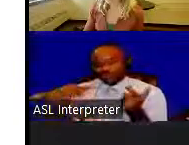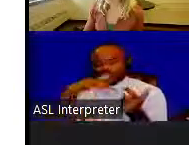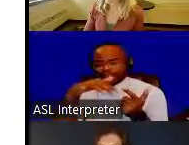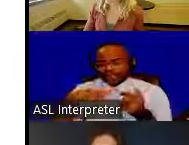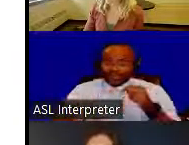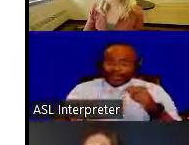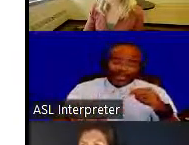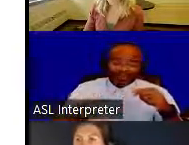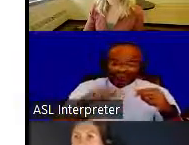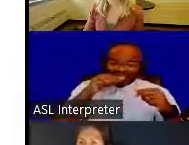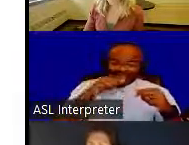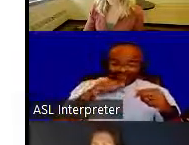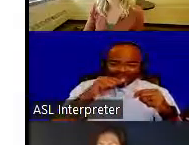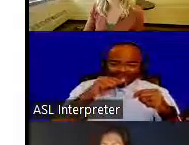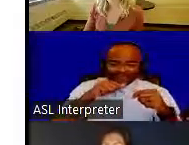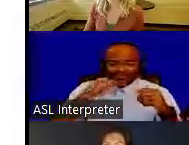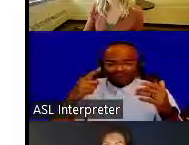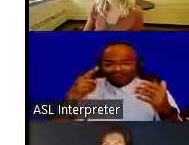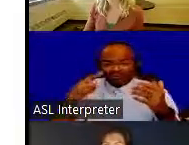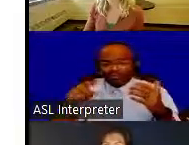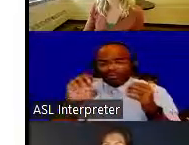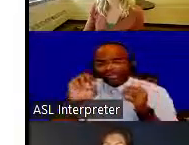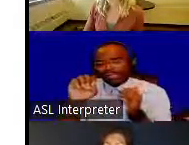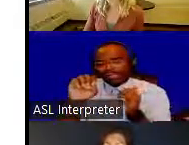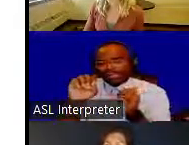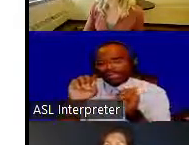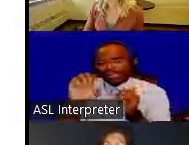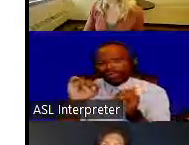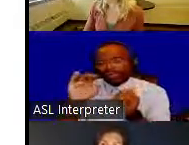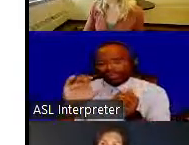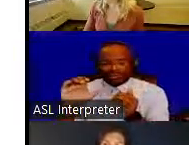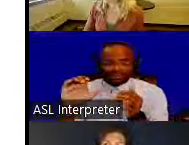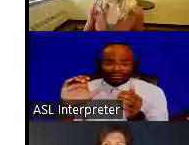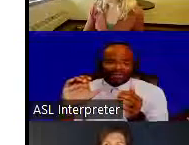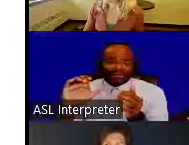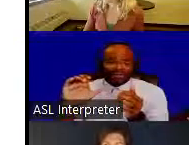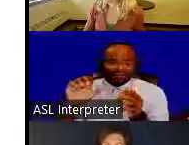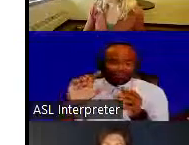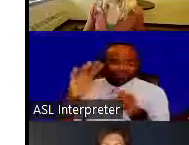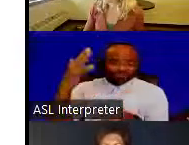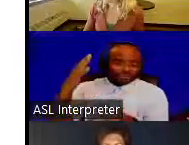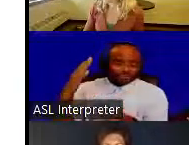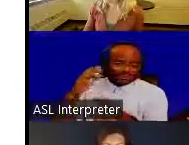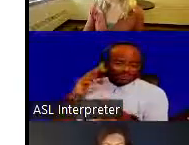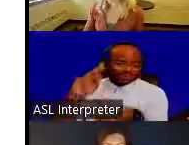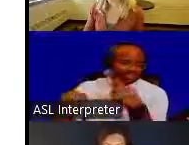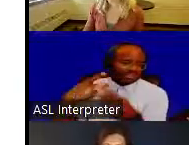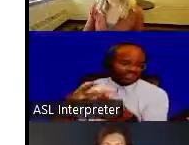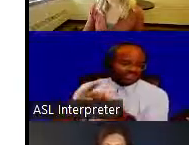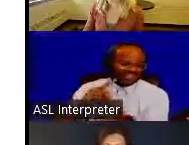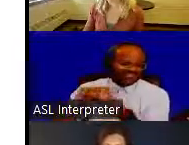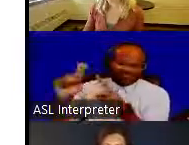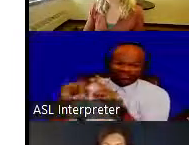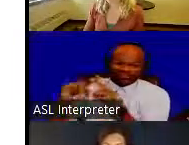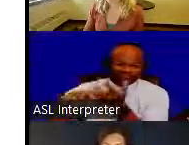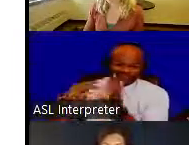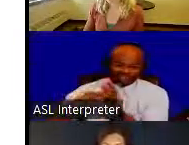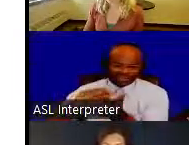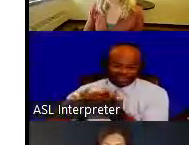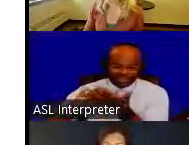resilience of economically merchantable tree species, right? There are many different definitions of what.